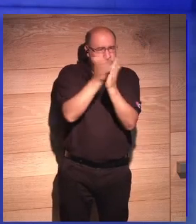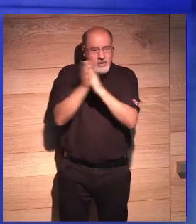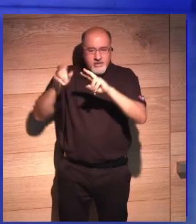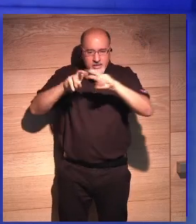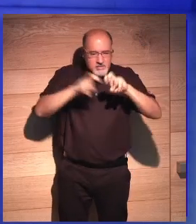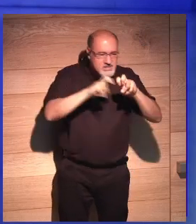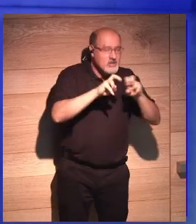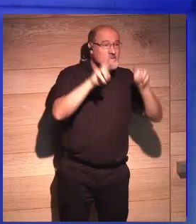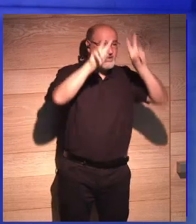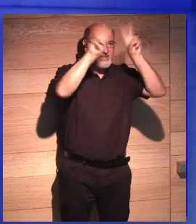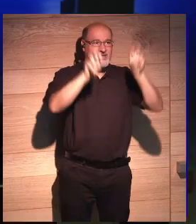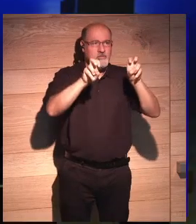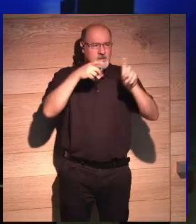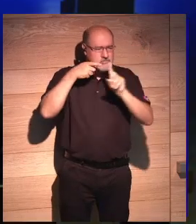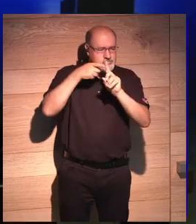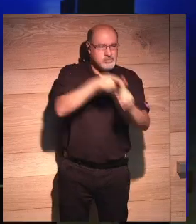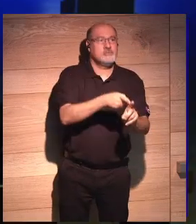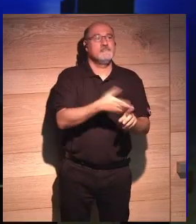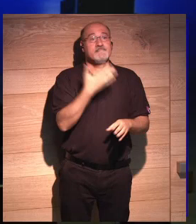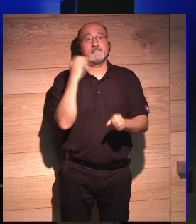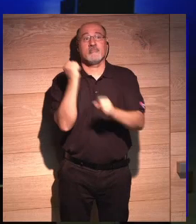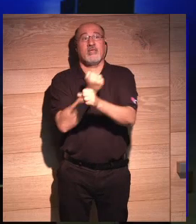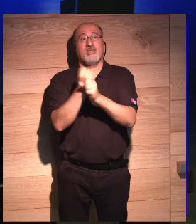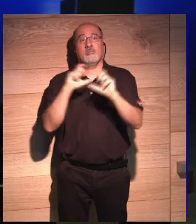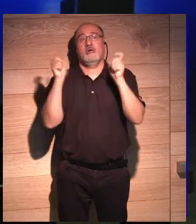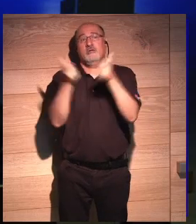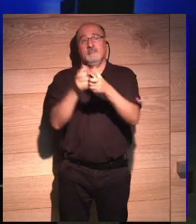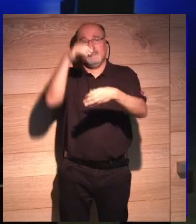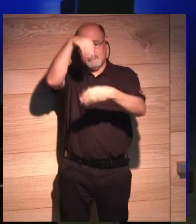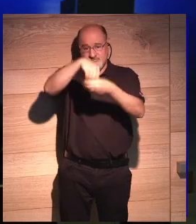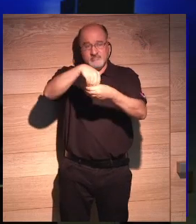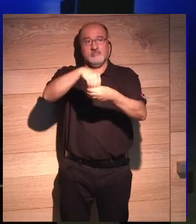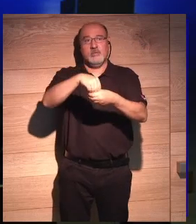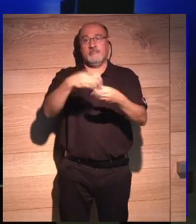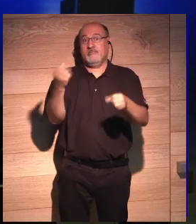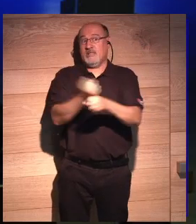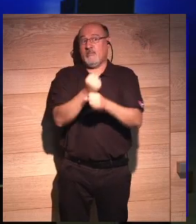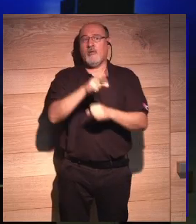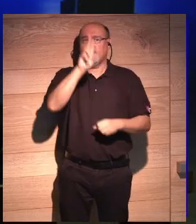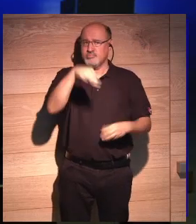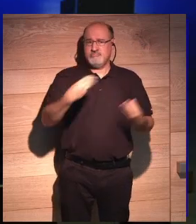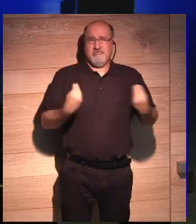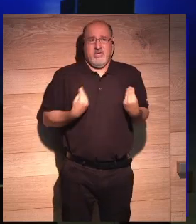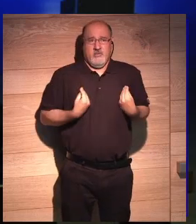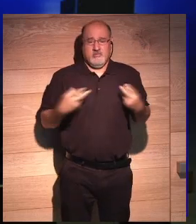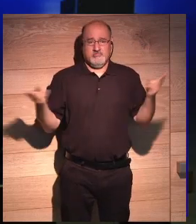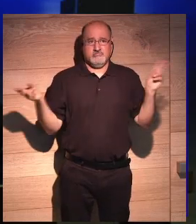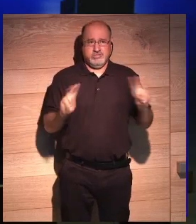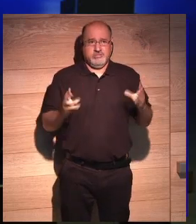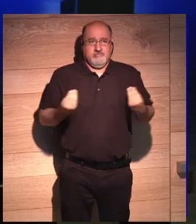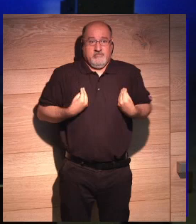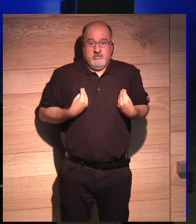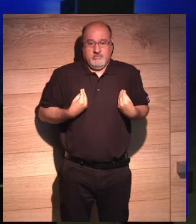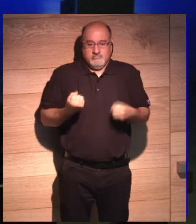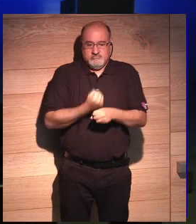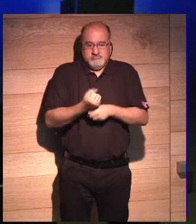The work is generally live in some way. There's sometimes a live event that then it